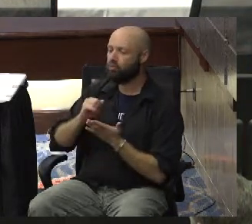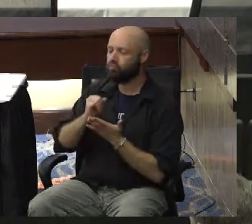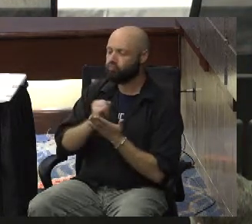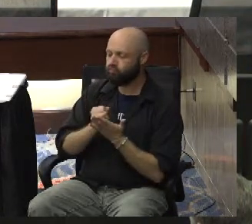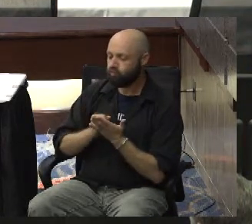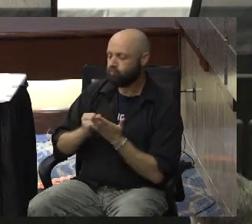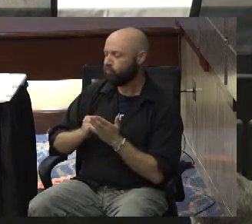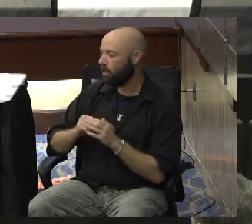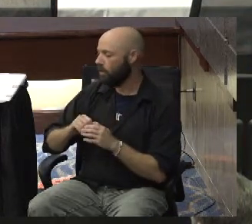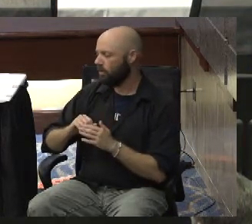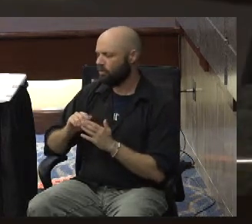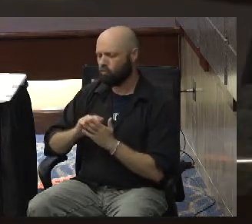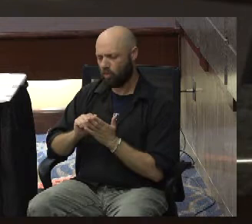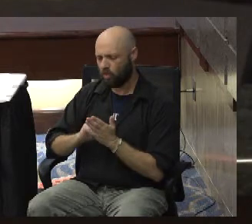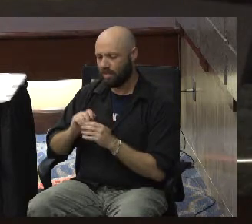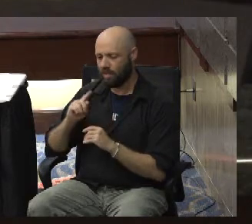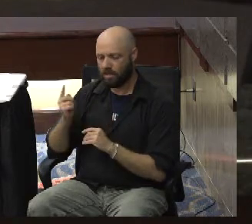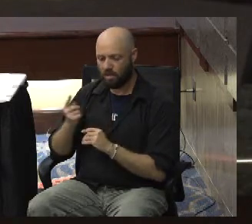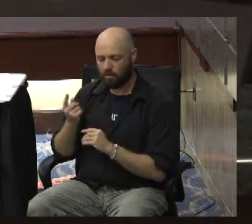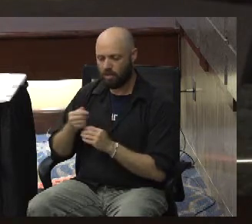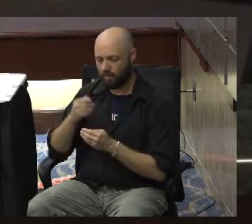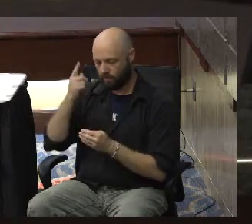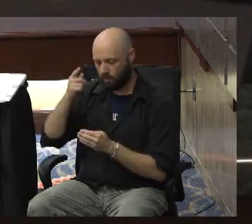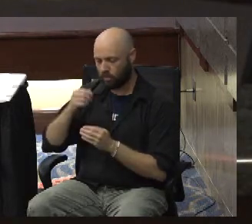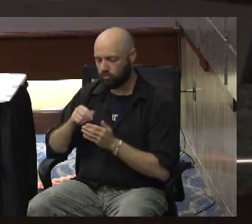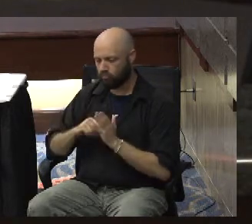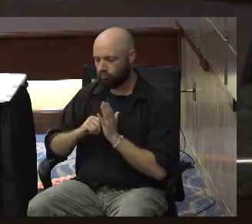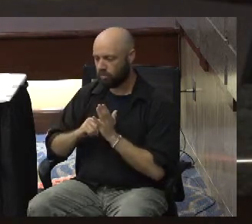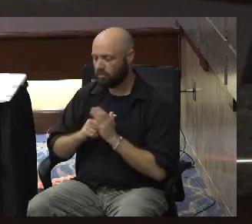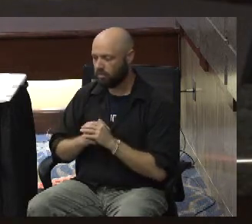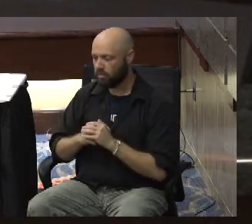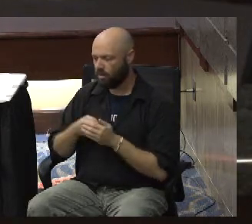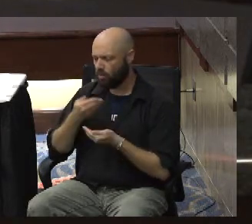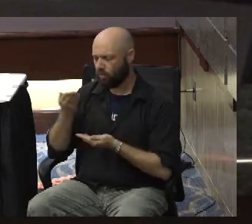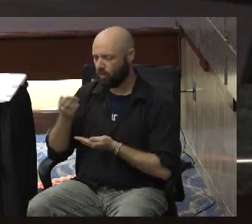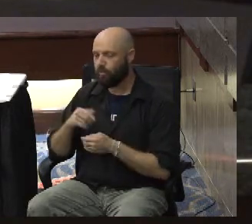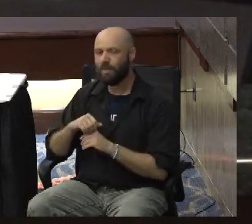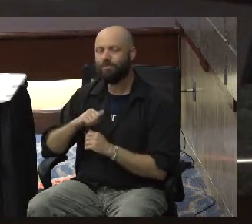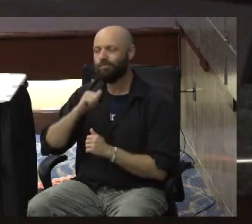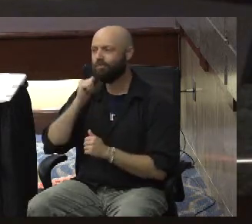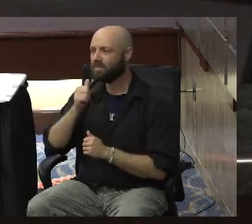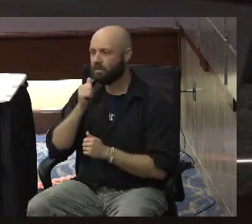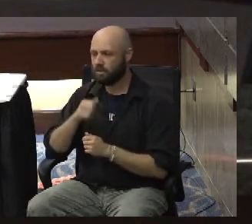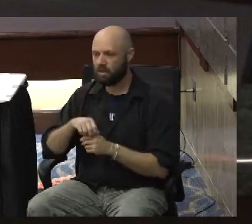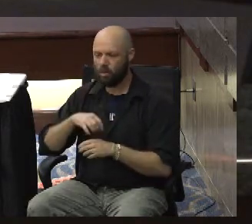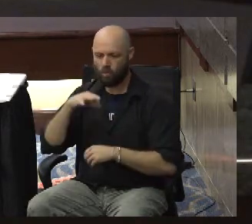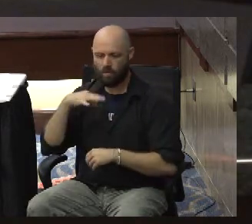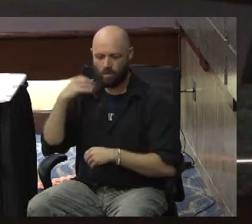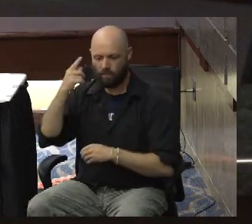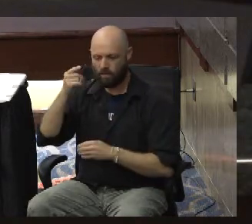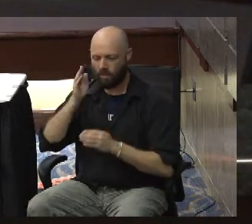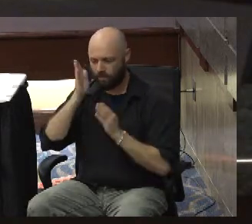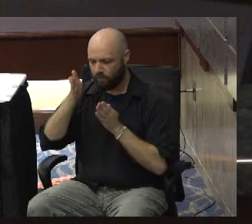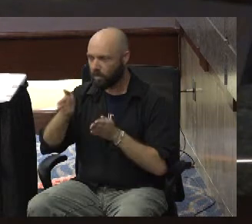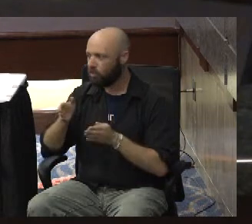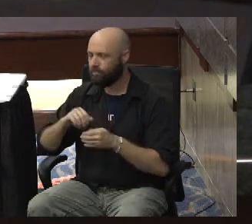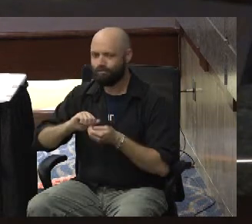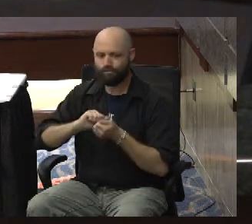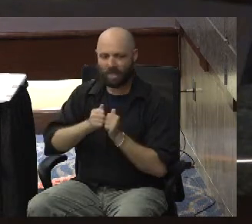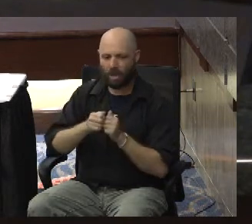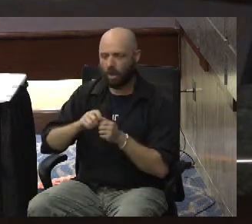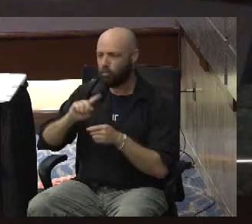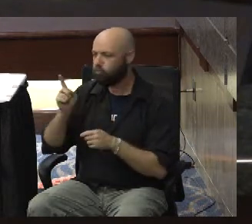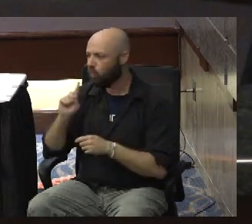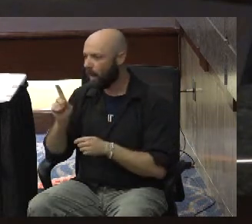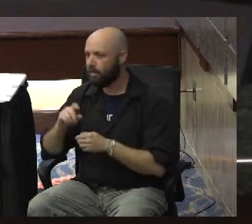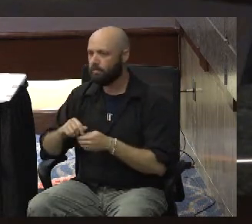about this in depth earlier this afternoon, but every day we vote for the future we want to see with the how and the where and with whom we spend our